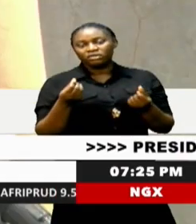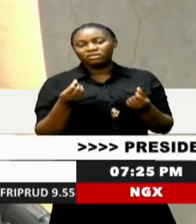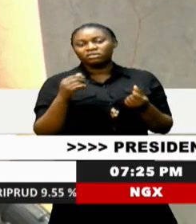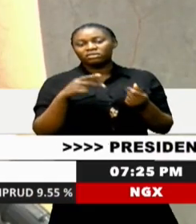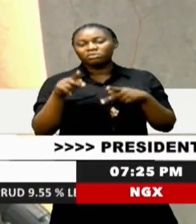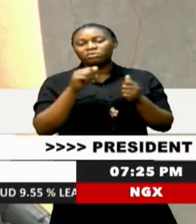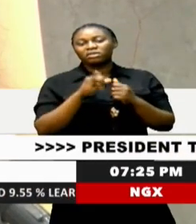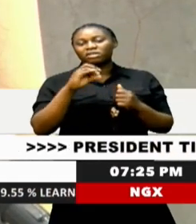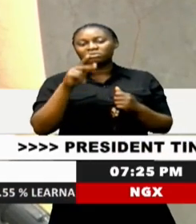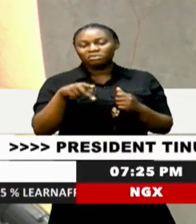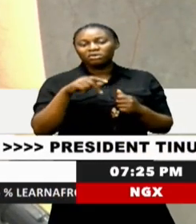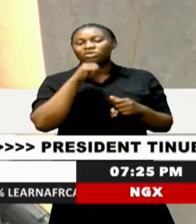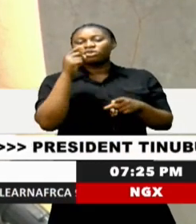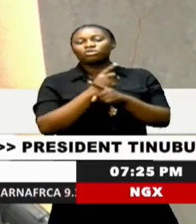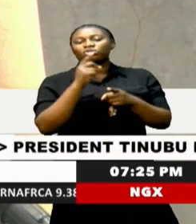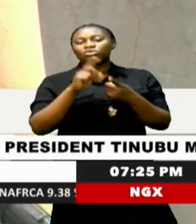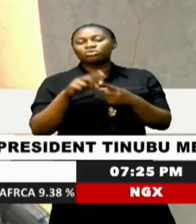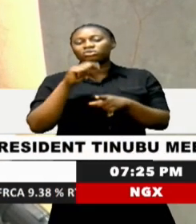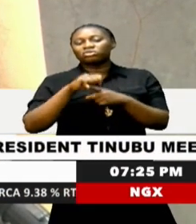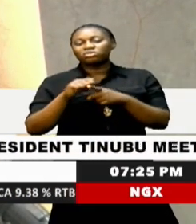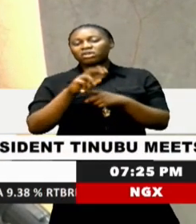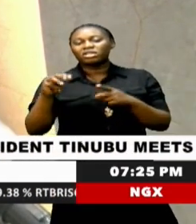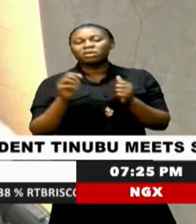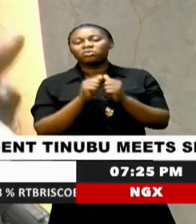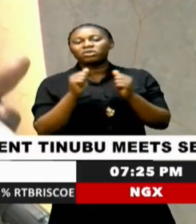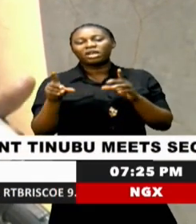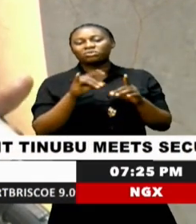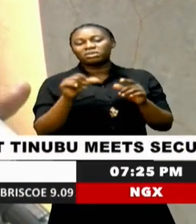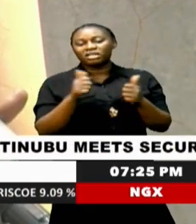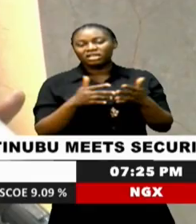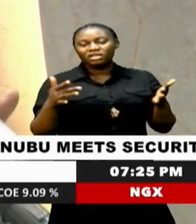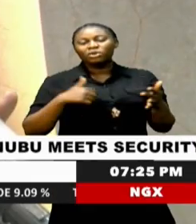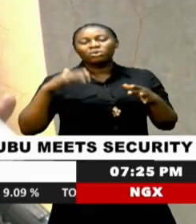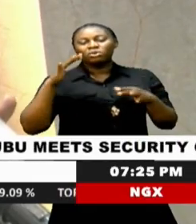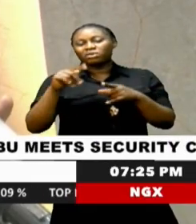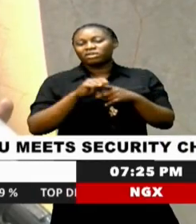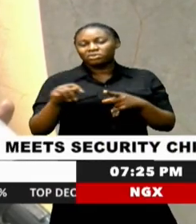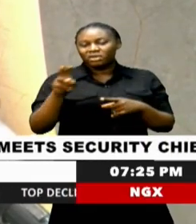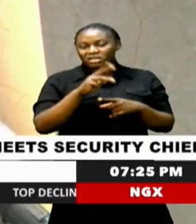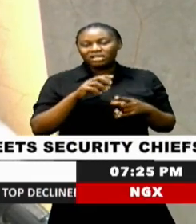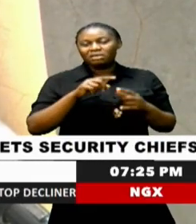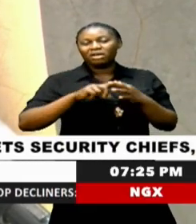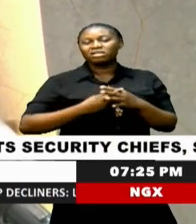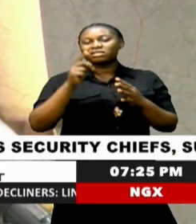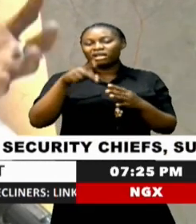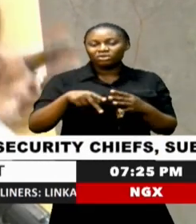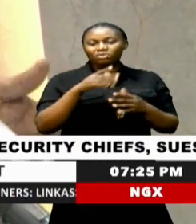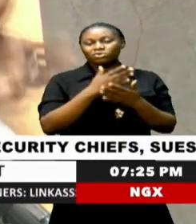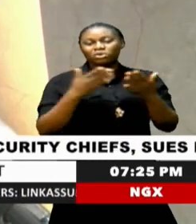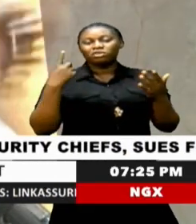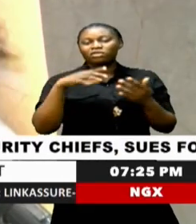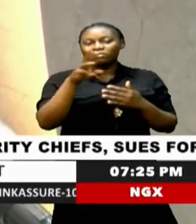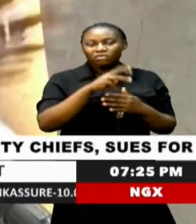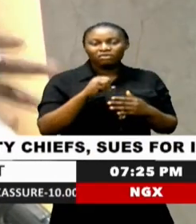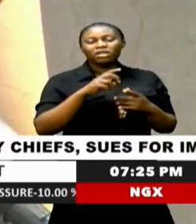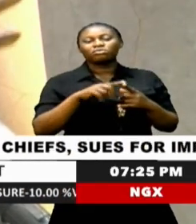150 in Nasara, 150 in Plateau, and 200 in Borno. Not just to train them and leave them without doing anything. We trained them and then provided, you know, parts for them, and we were able to start